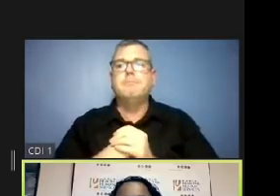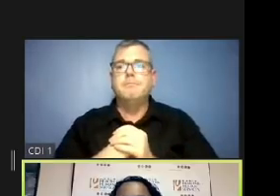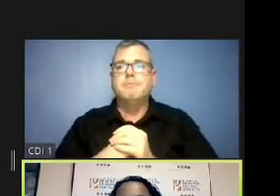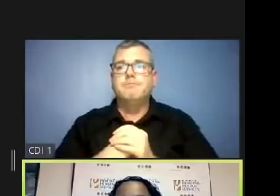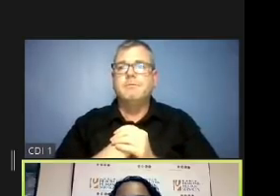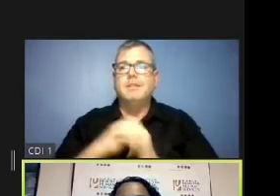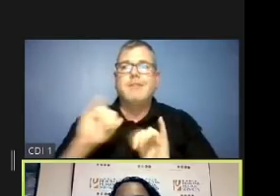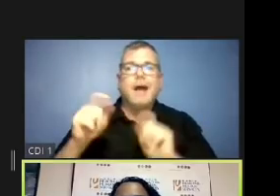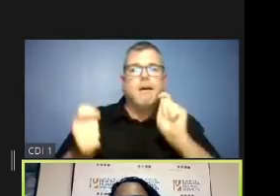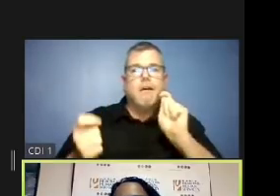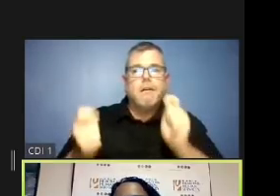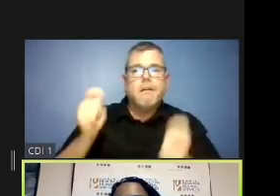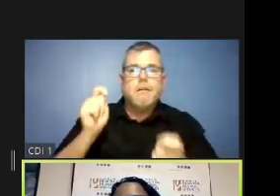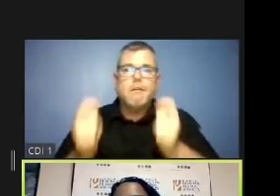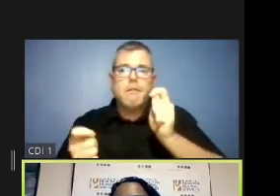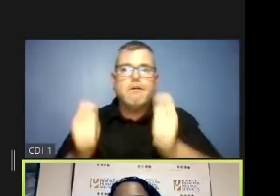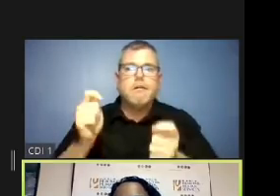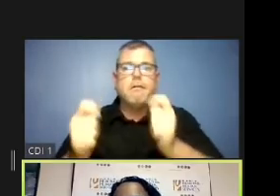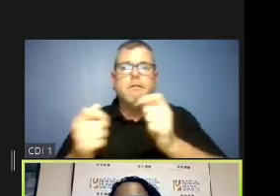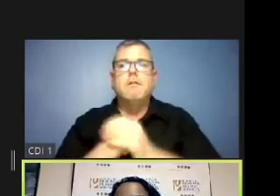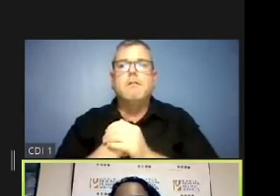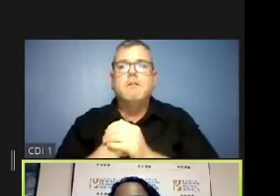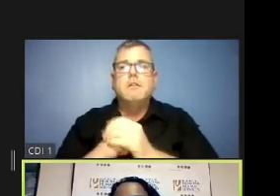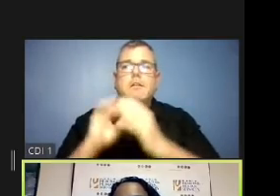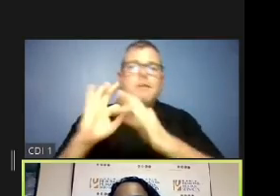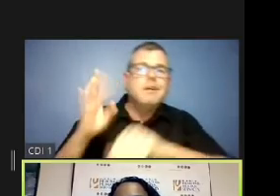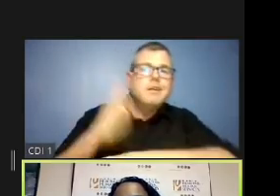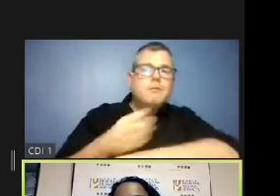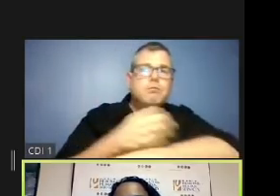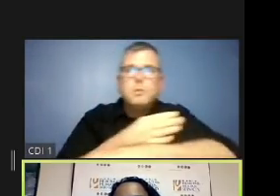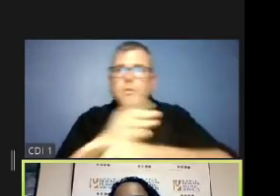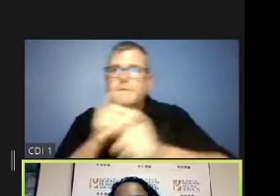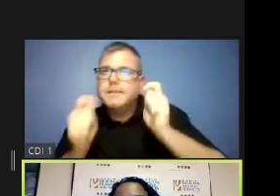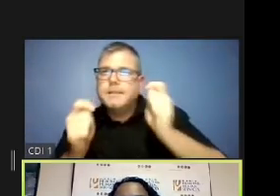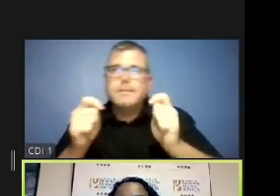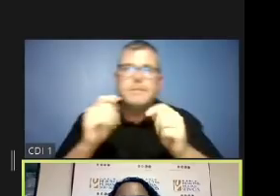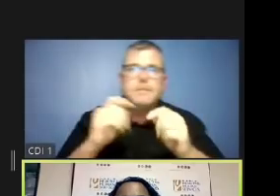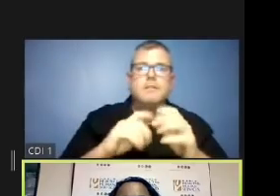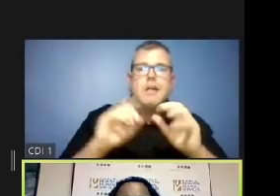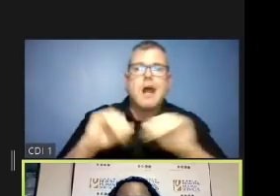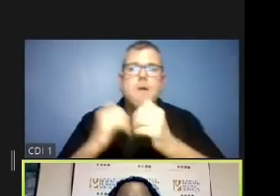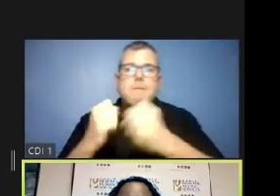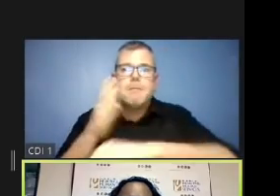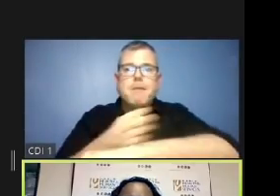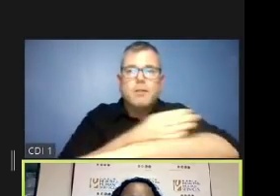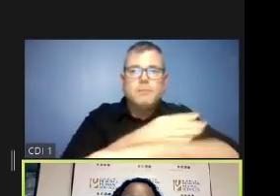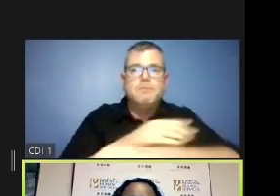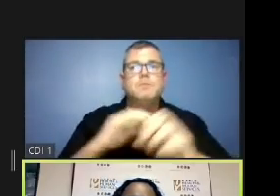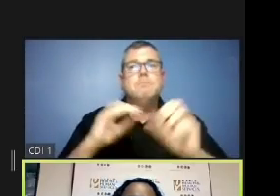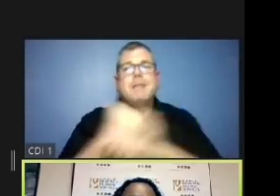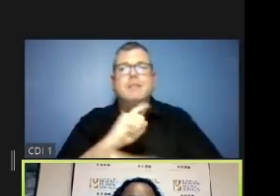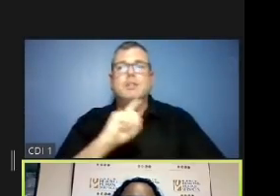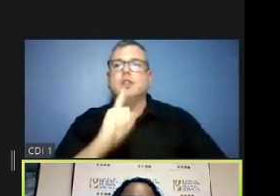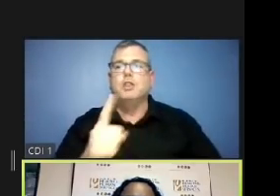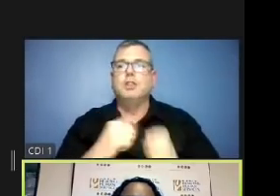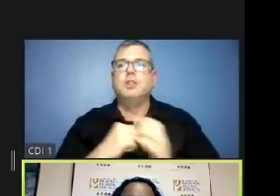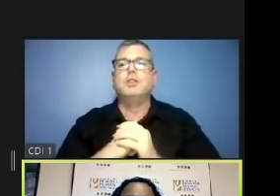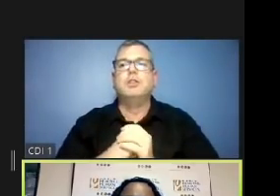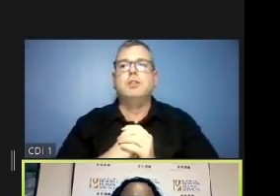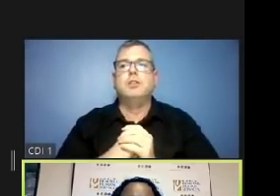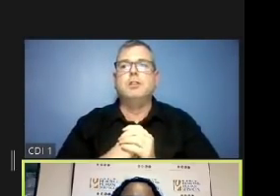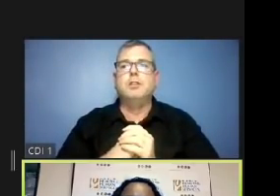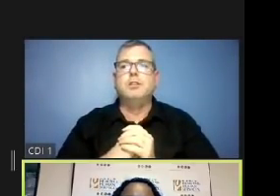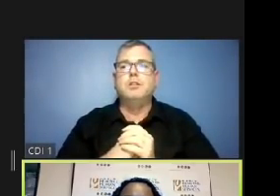state of improvement. And we're always looking to make sure that we can offer accessibility at our